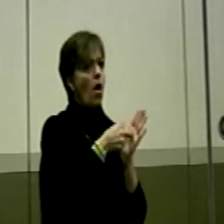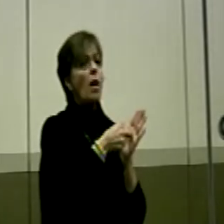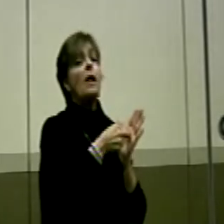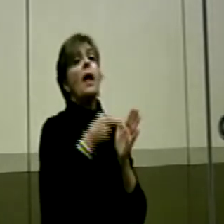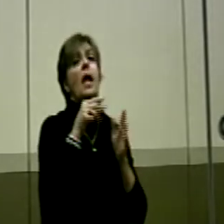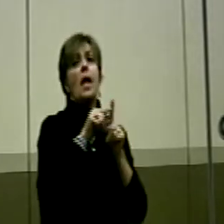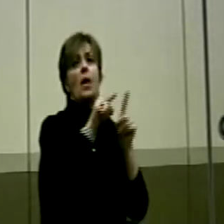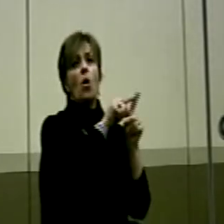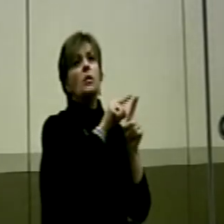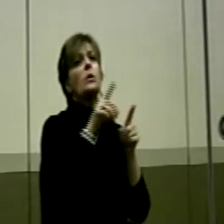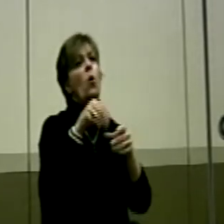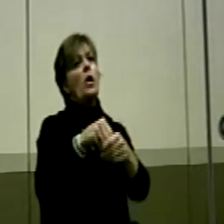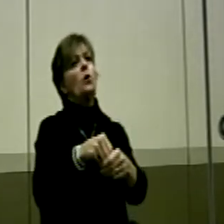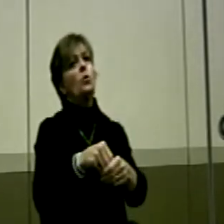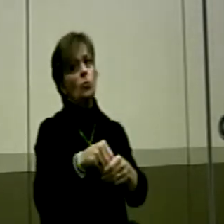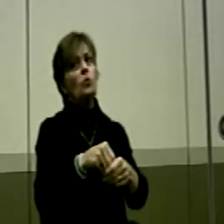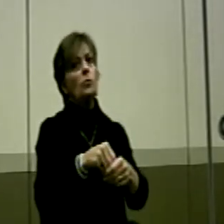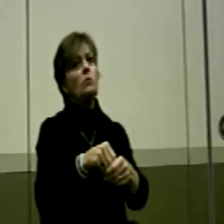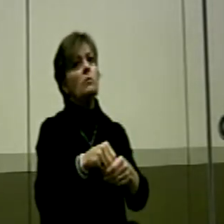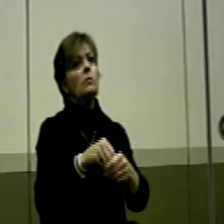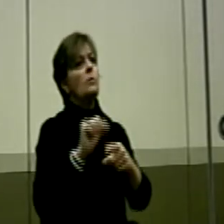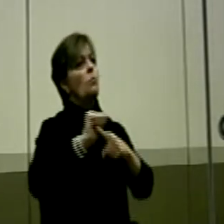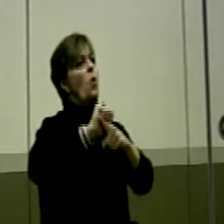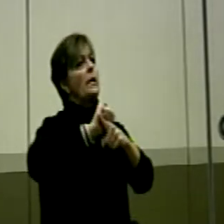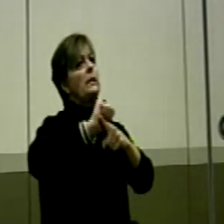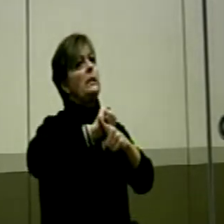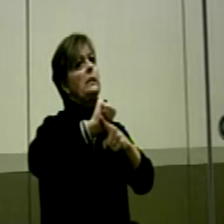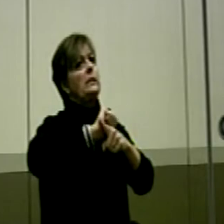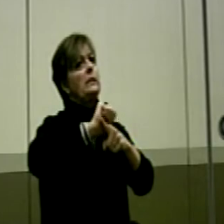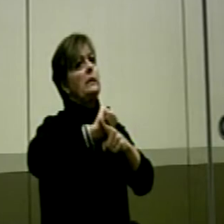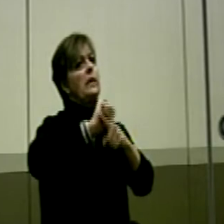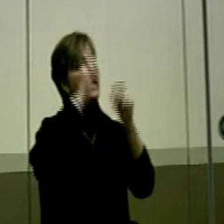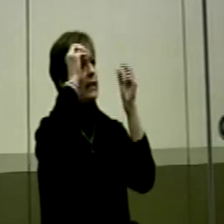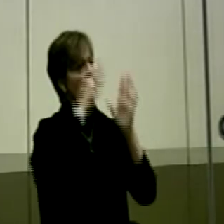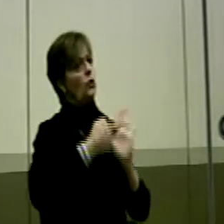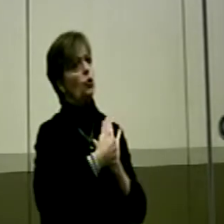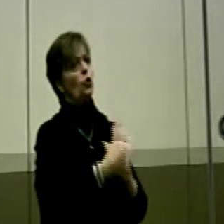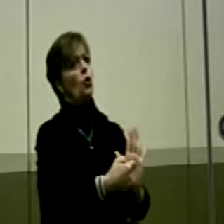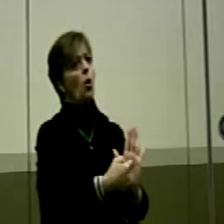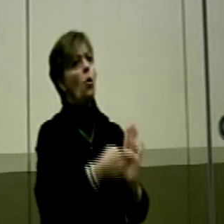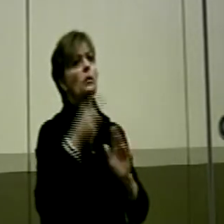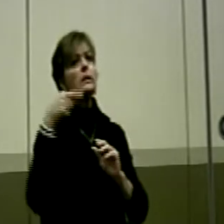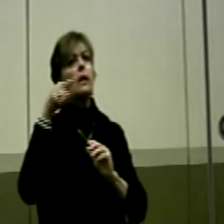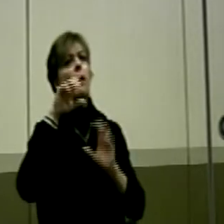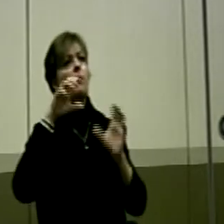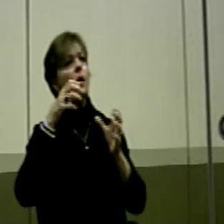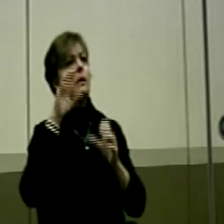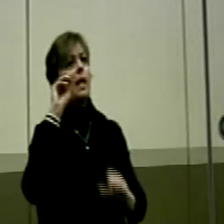social skills that they're learning. So. Yeah, so really incorporating a whole, more emphasis on classroom